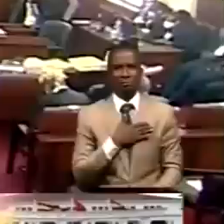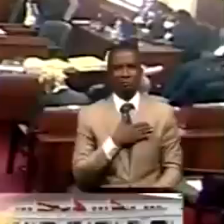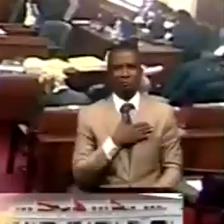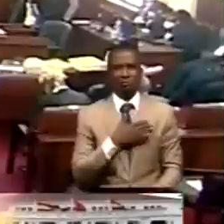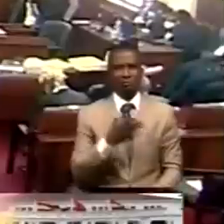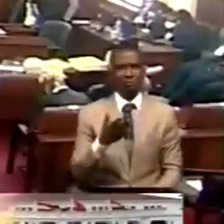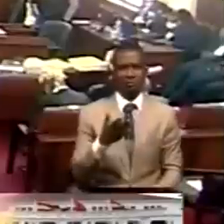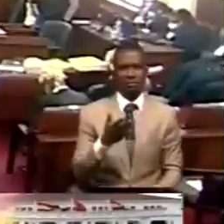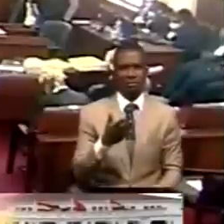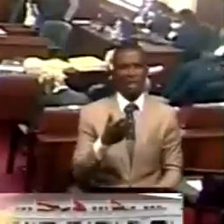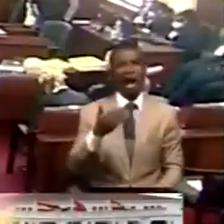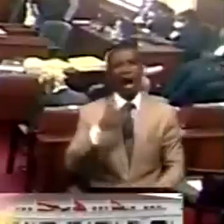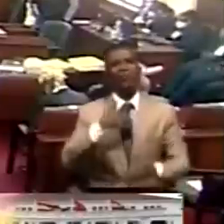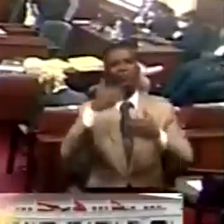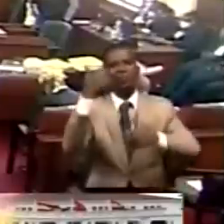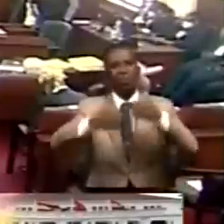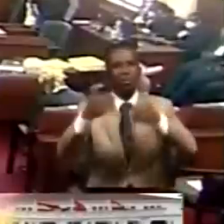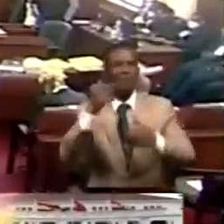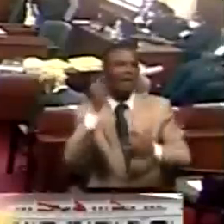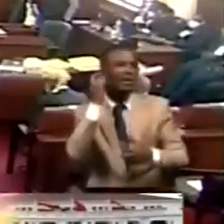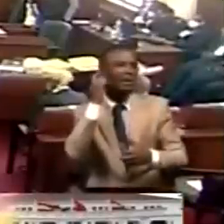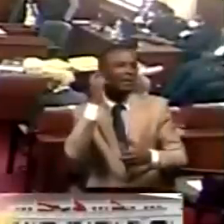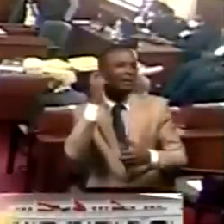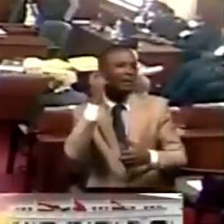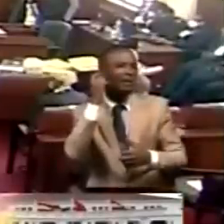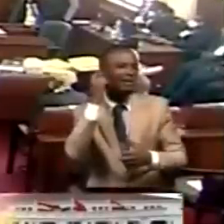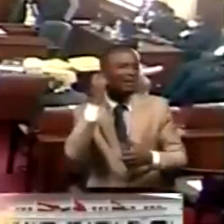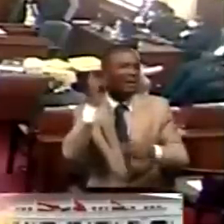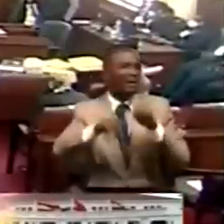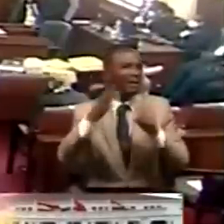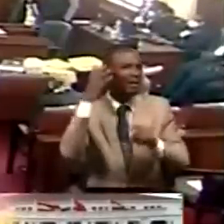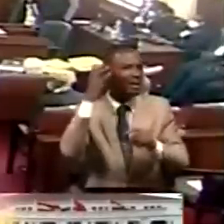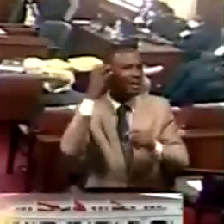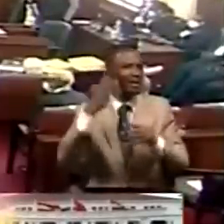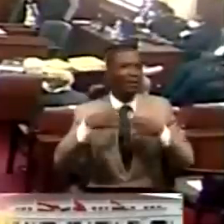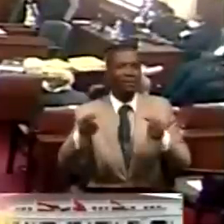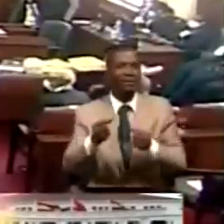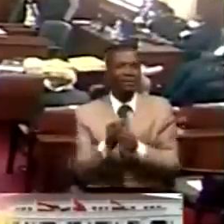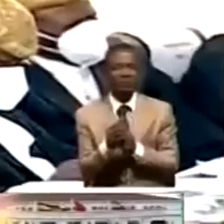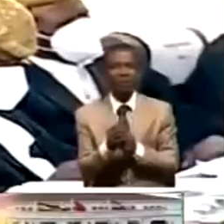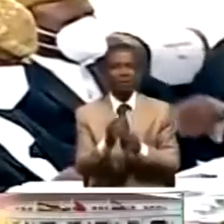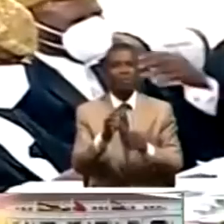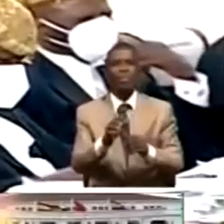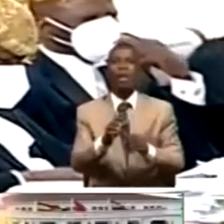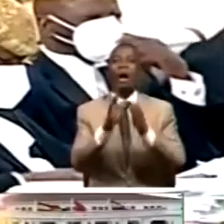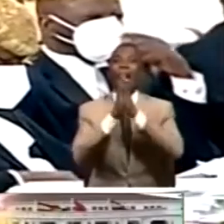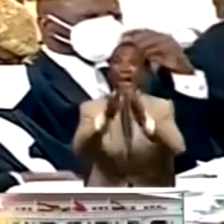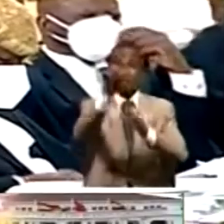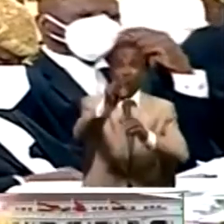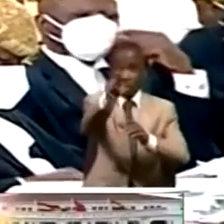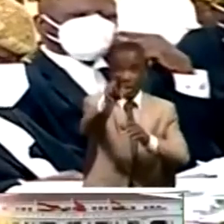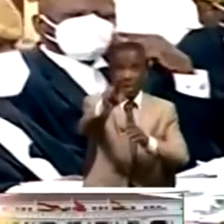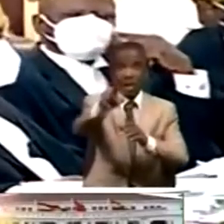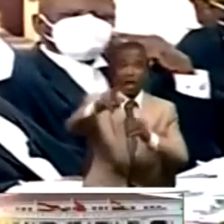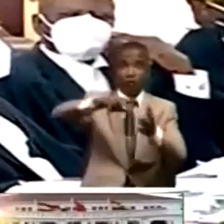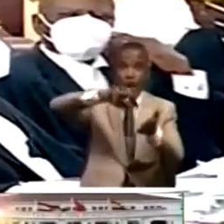I have some issue with the microphone here. Can you please repeat the question? I am saying that I am putting it to you that you